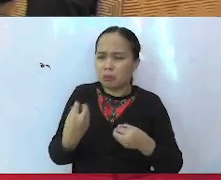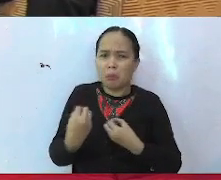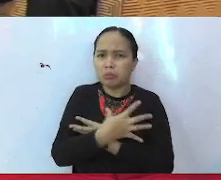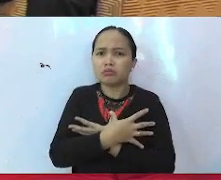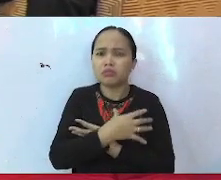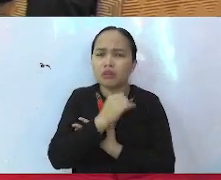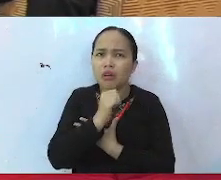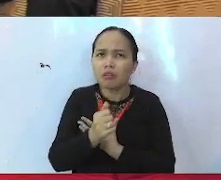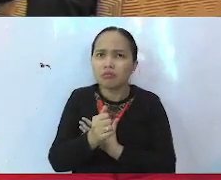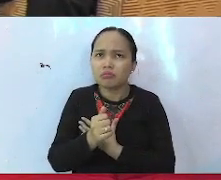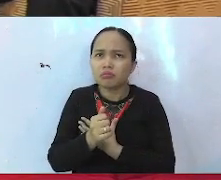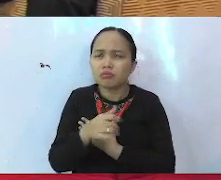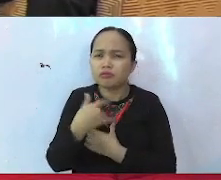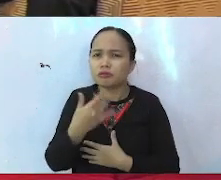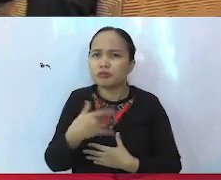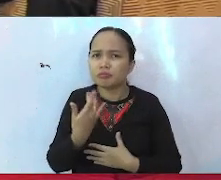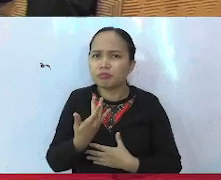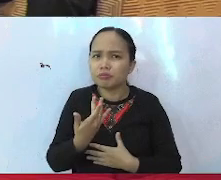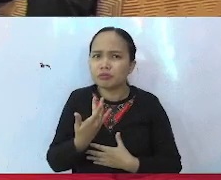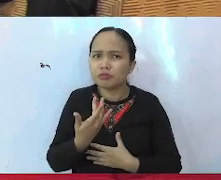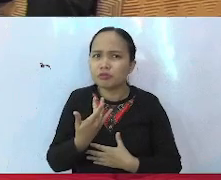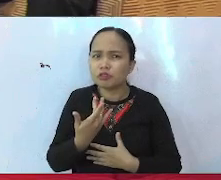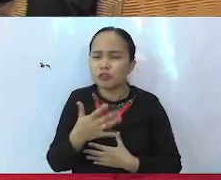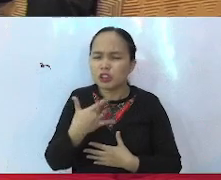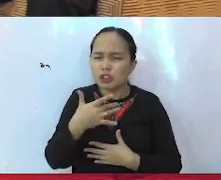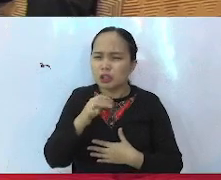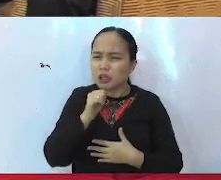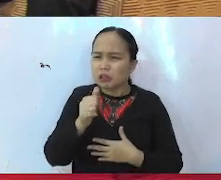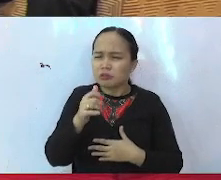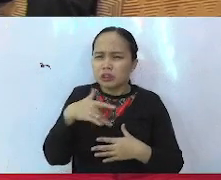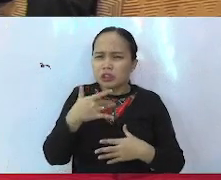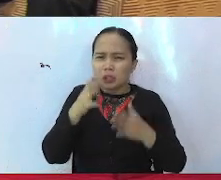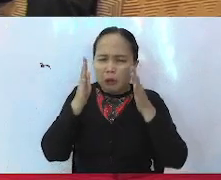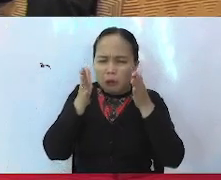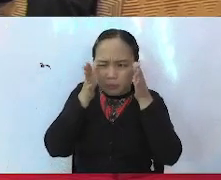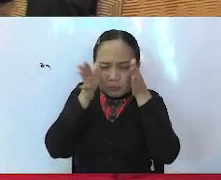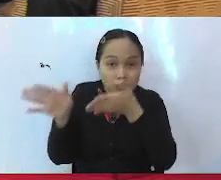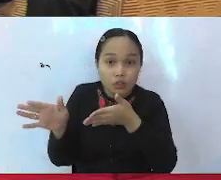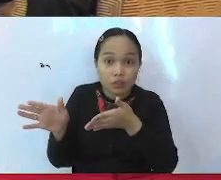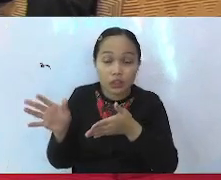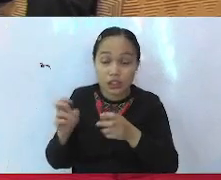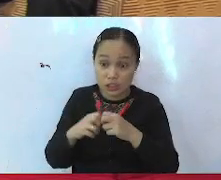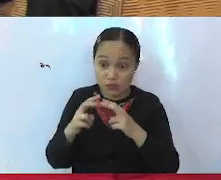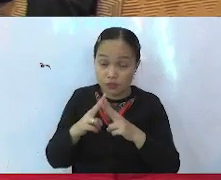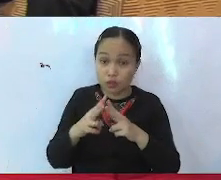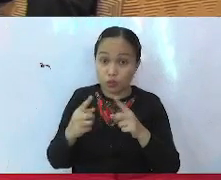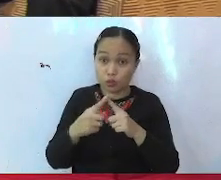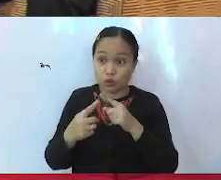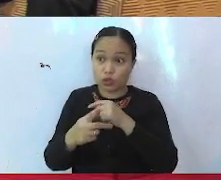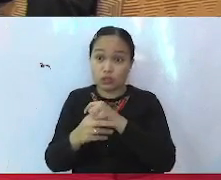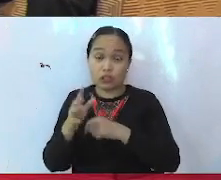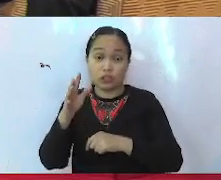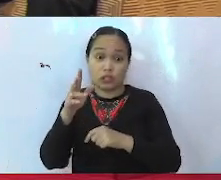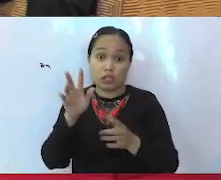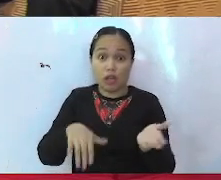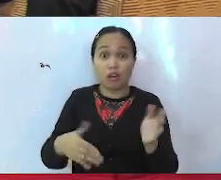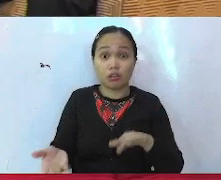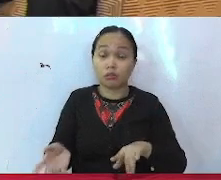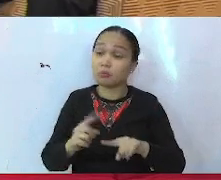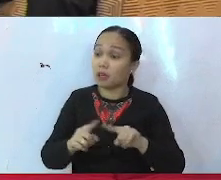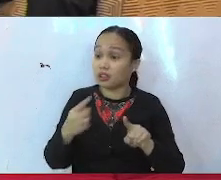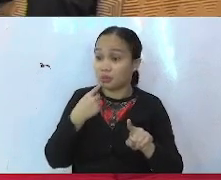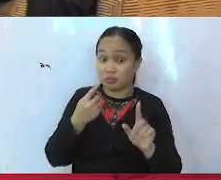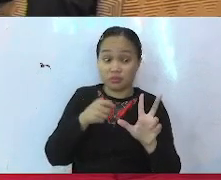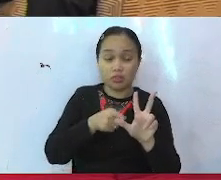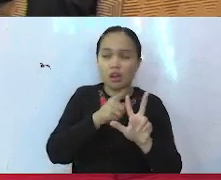they didn't get sidetracked. Even through death, they looked at the king. They said, hey, let it be known, O